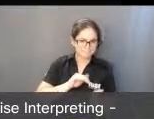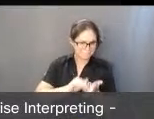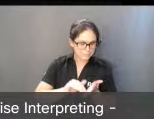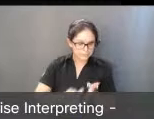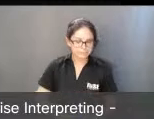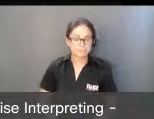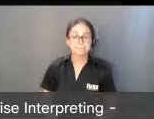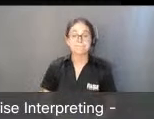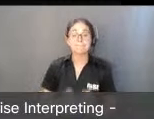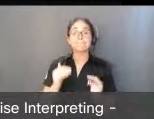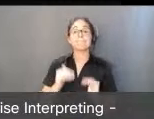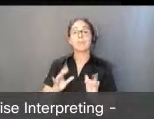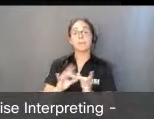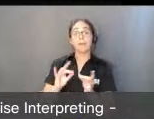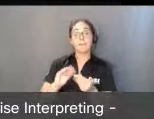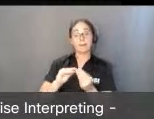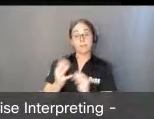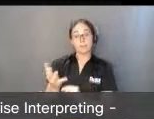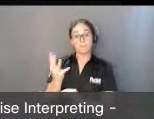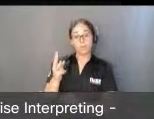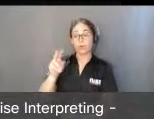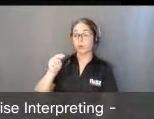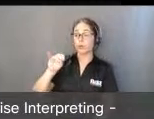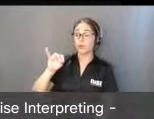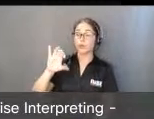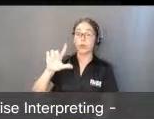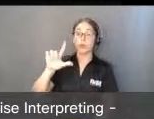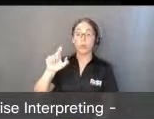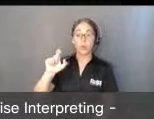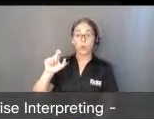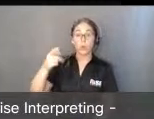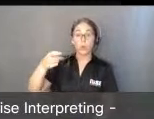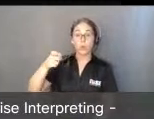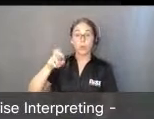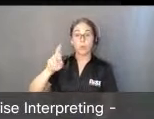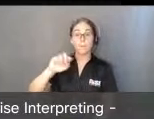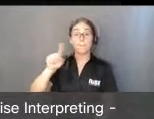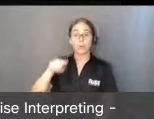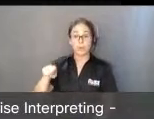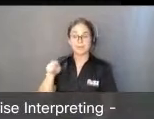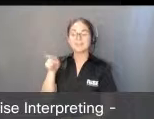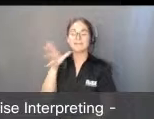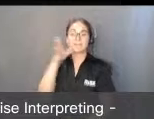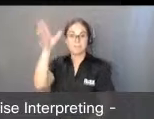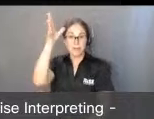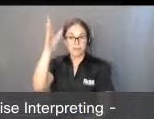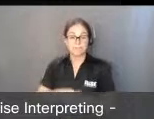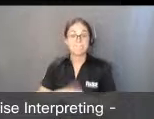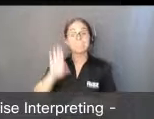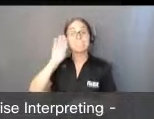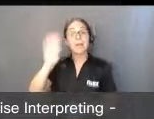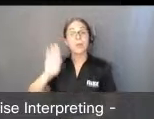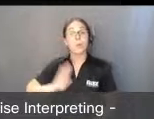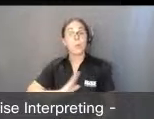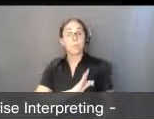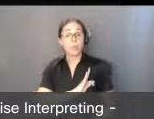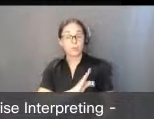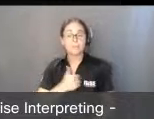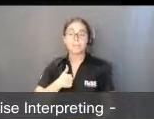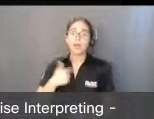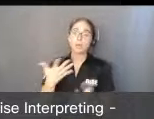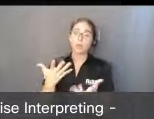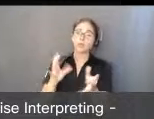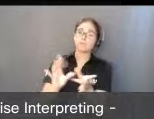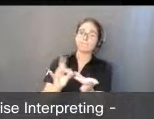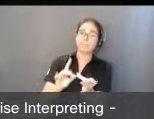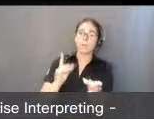Public comment number 4, Nicole Perez, appearant. Hello, CJUSD board. I wanted to voice my